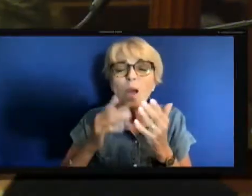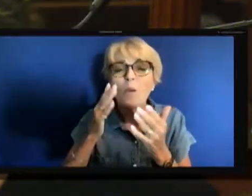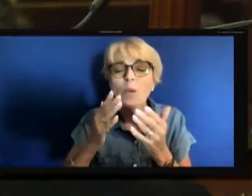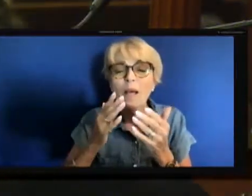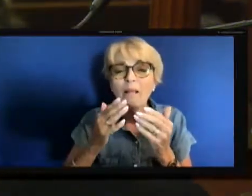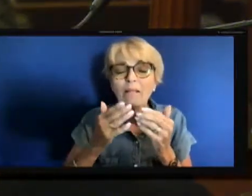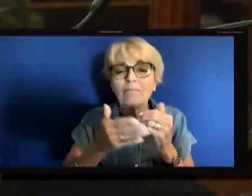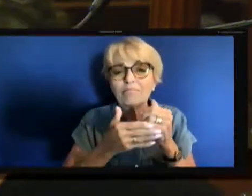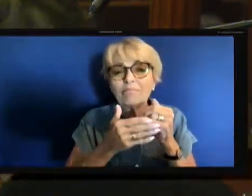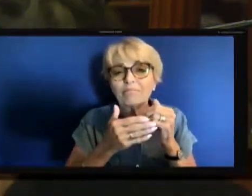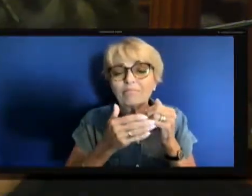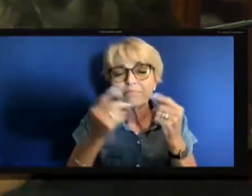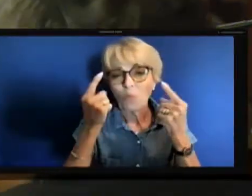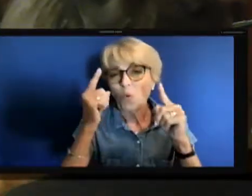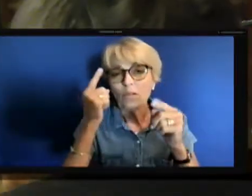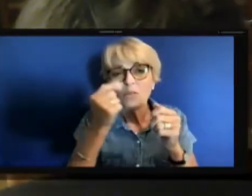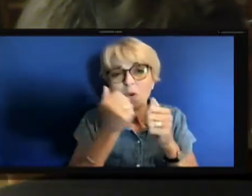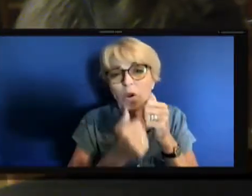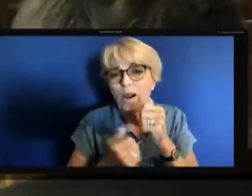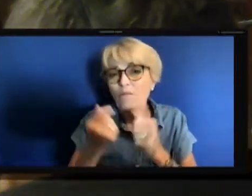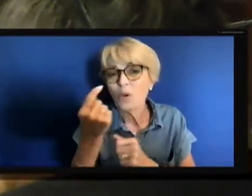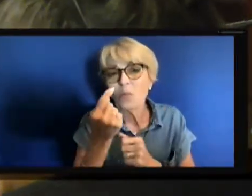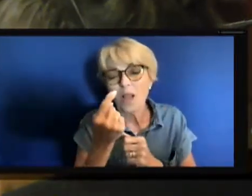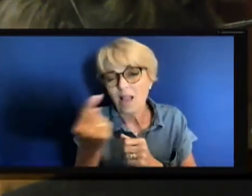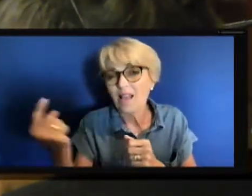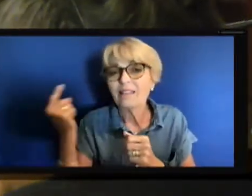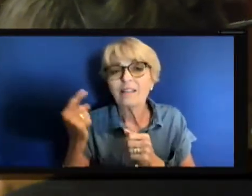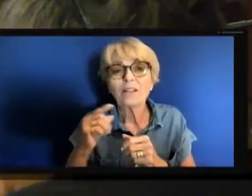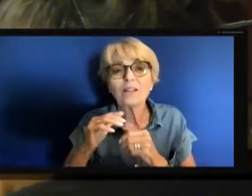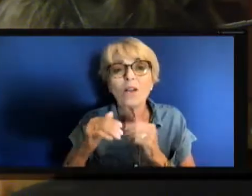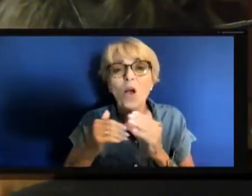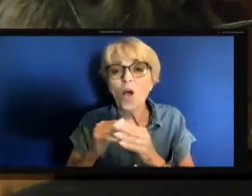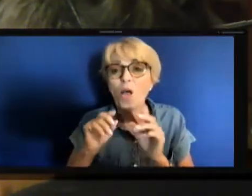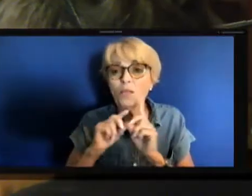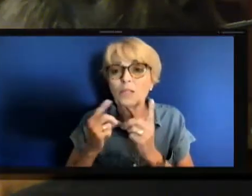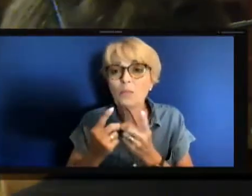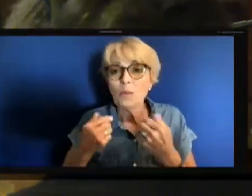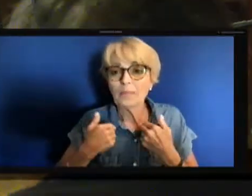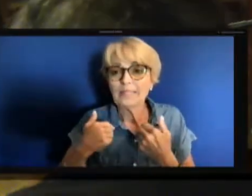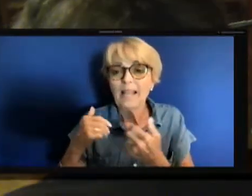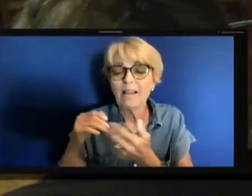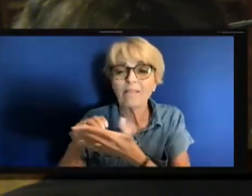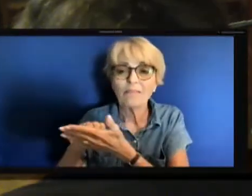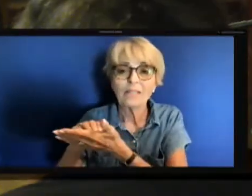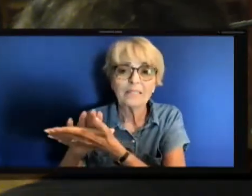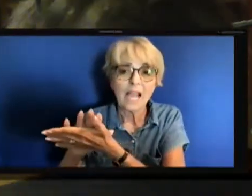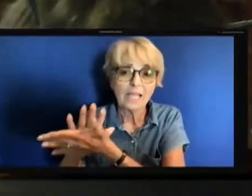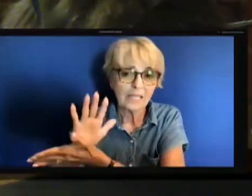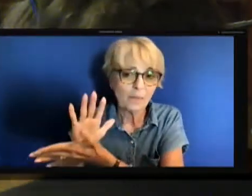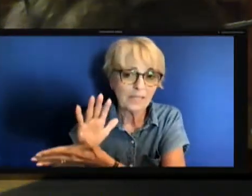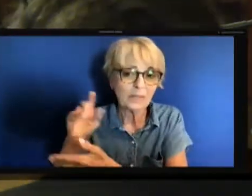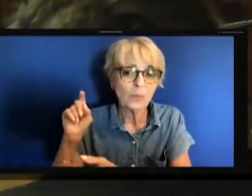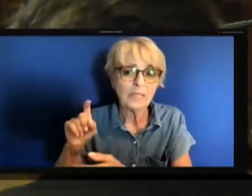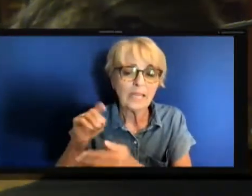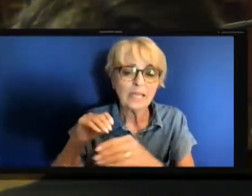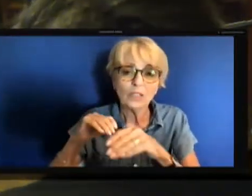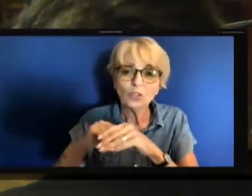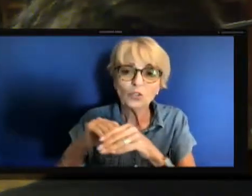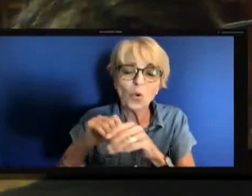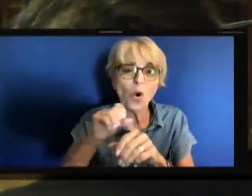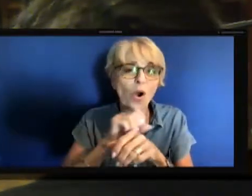But everybody, all departments have documents that they need to store and route, and have different needs,